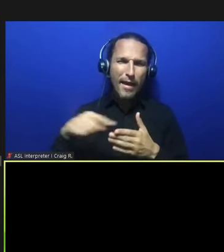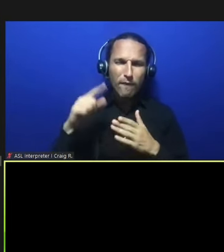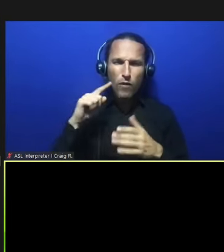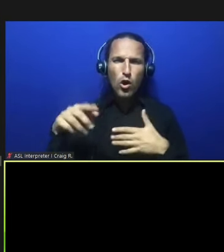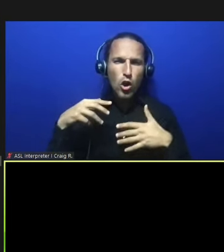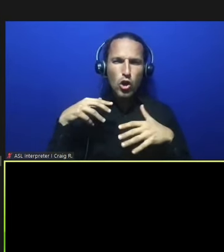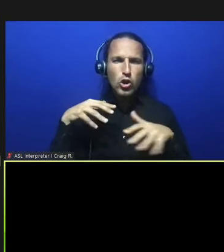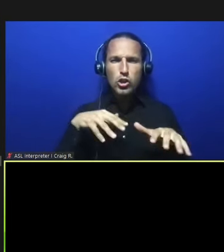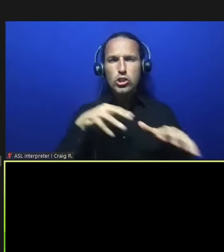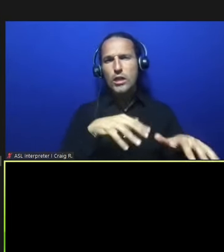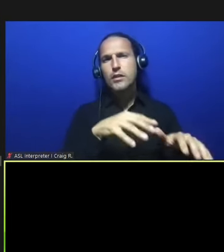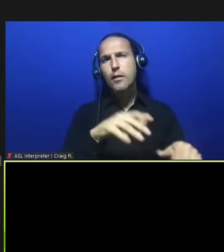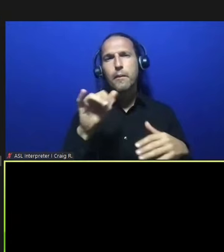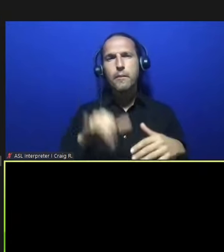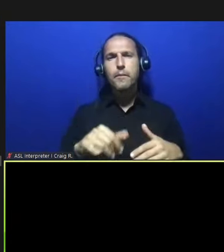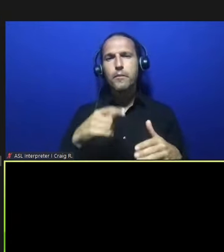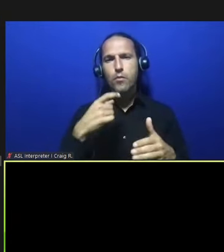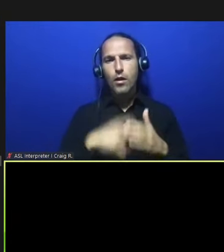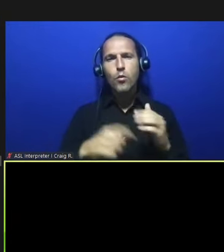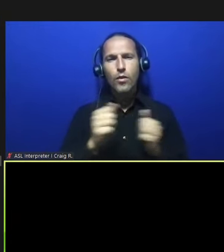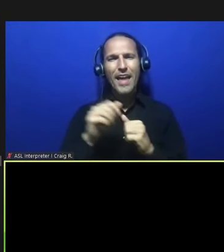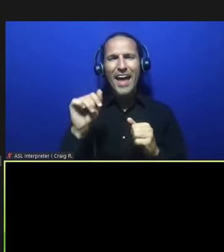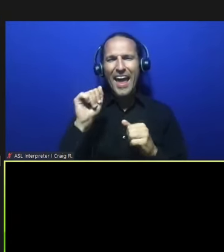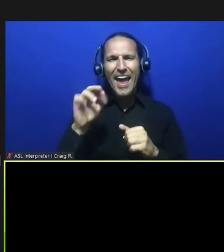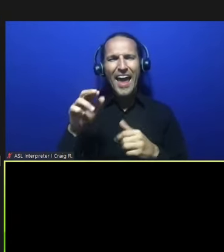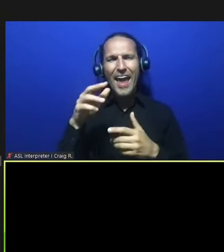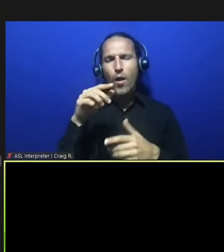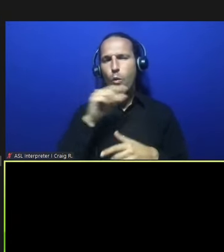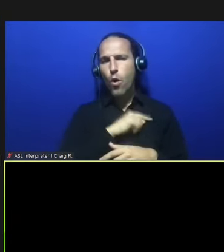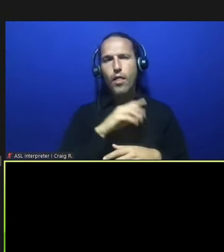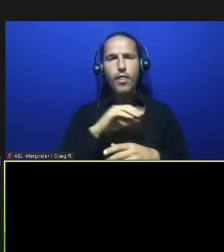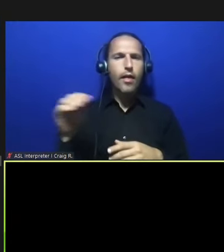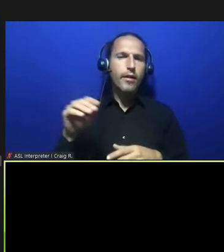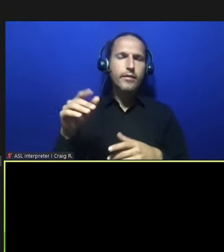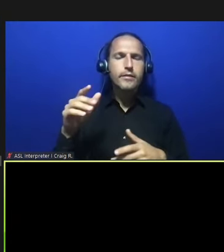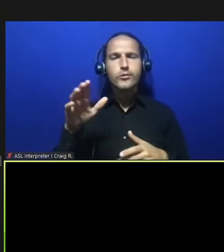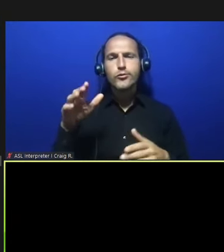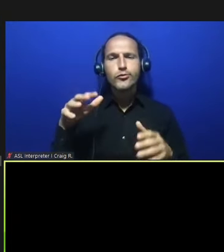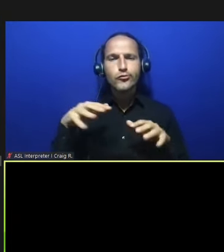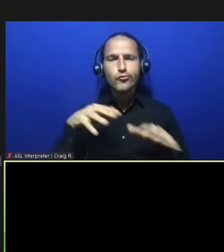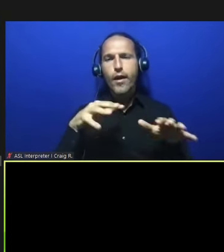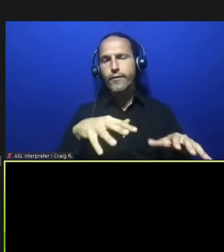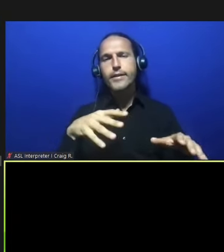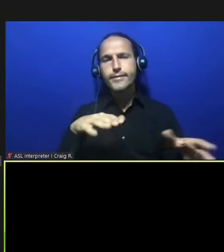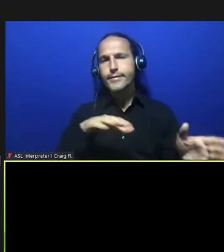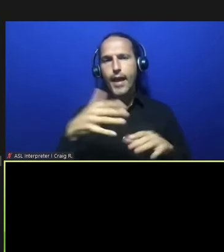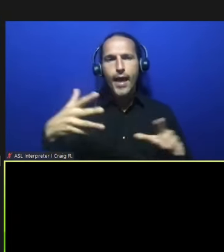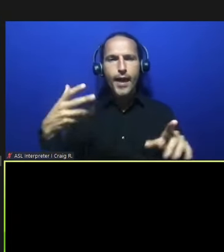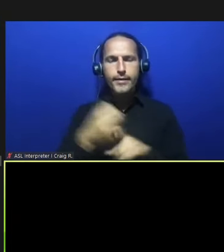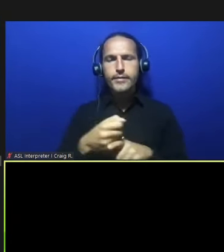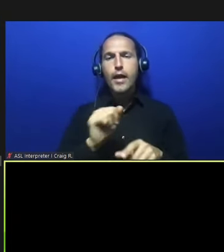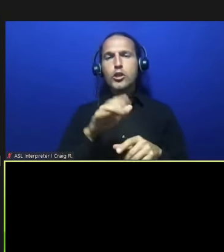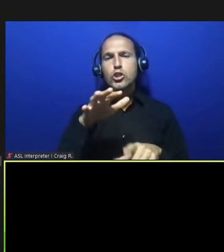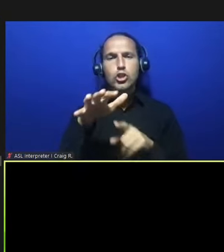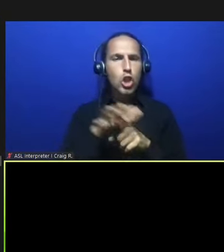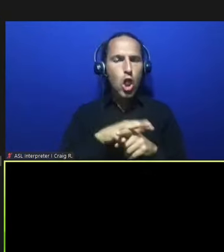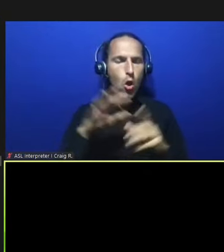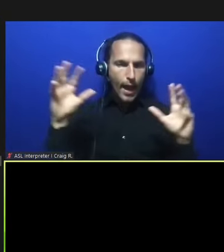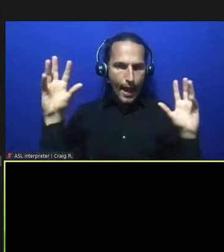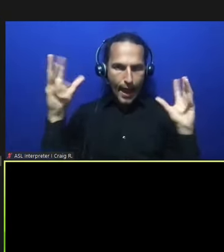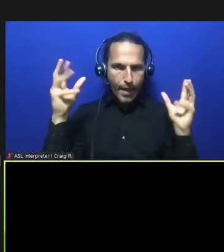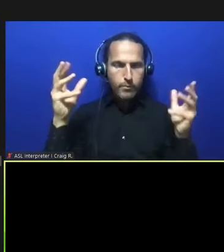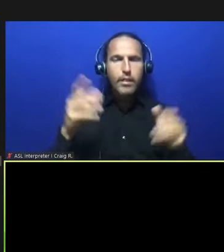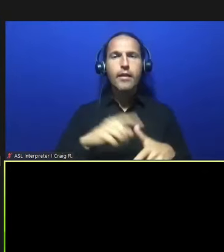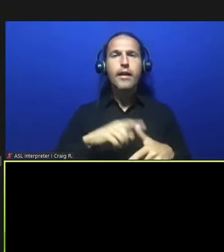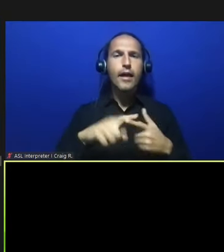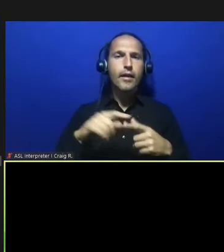are paying for it in our air quality. We are paying for it in traffic fatalities. We are paying for it in slower ambulances. And we are paying